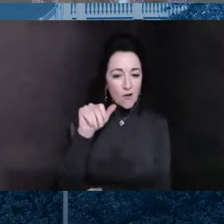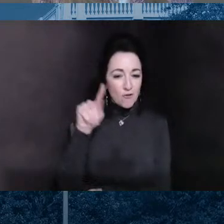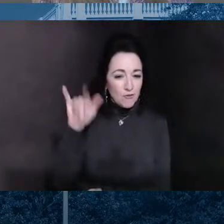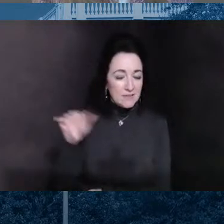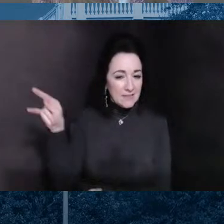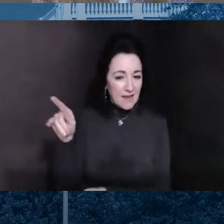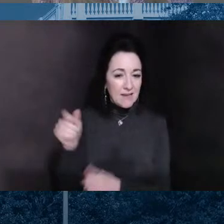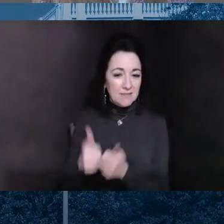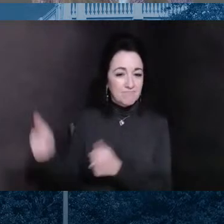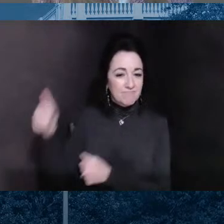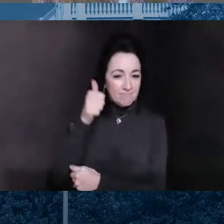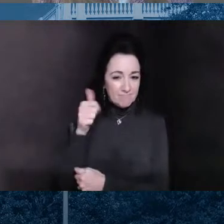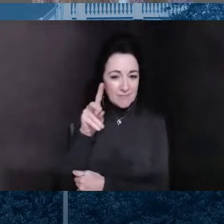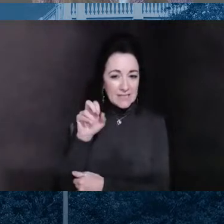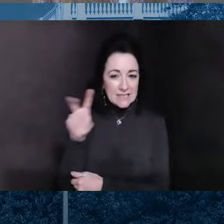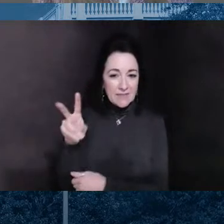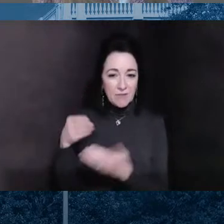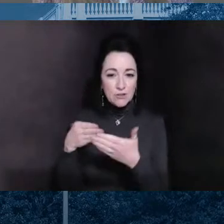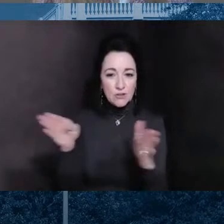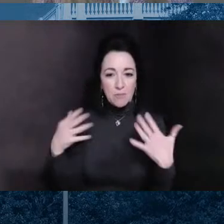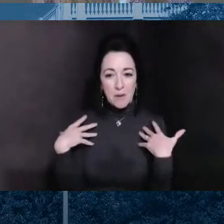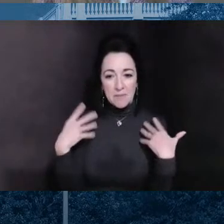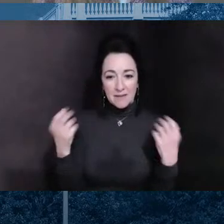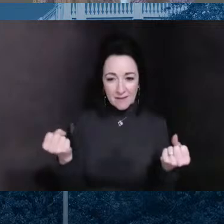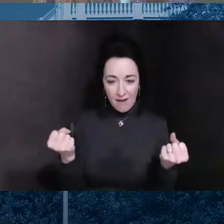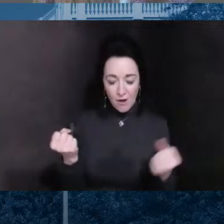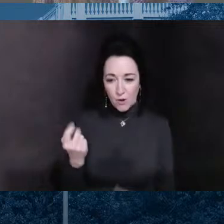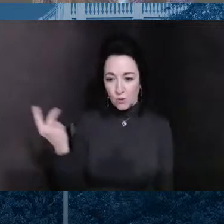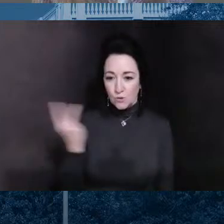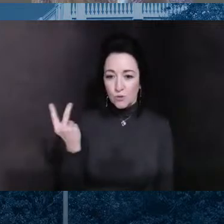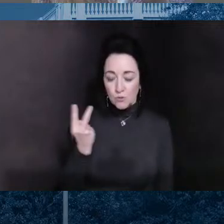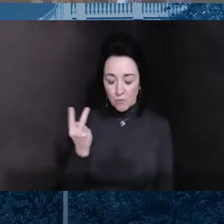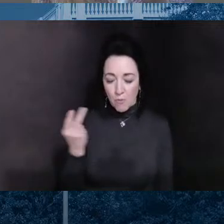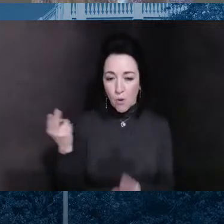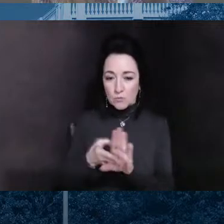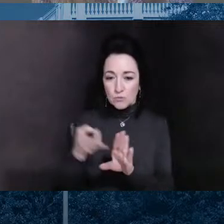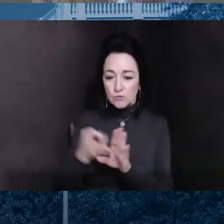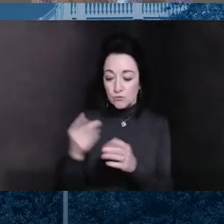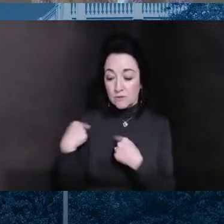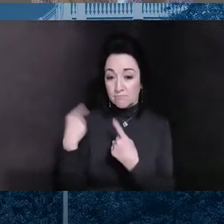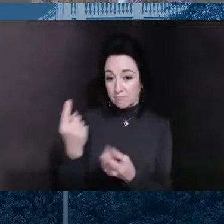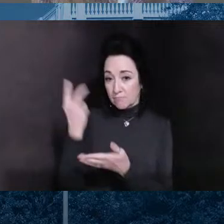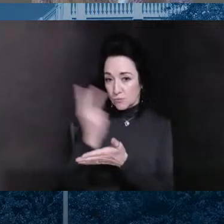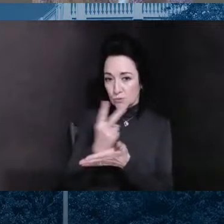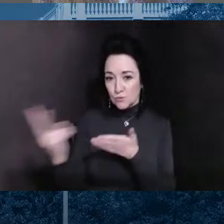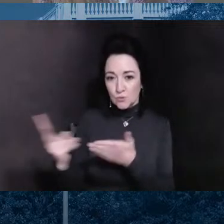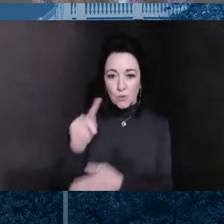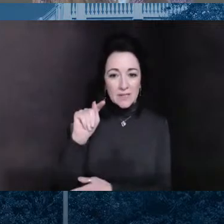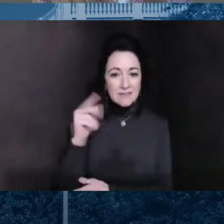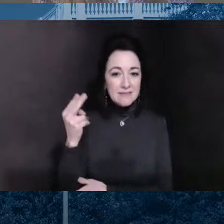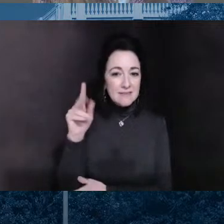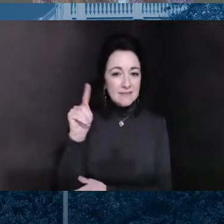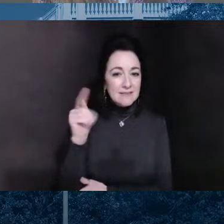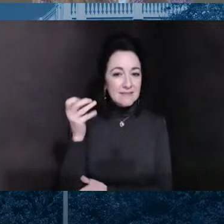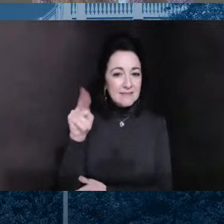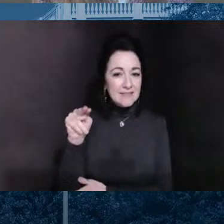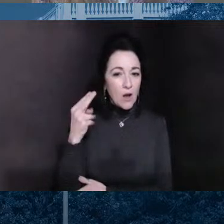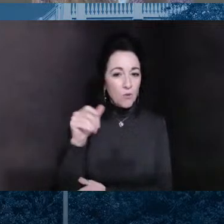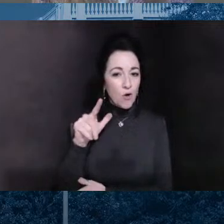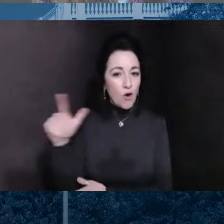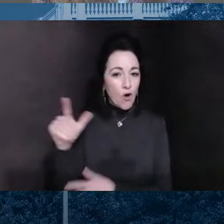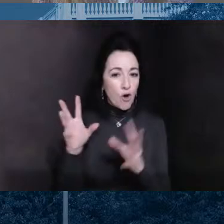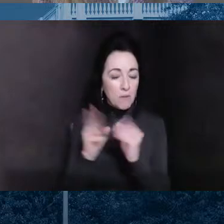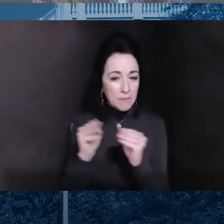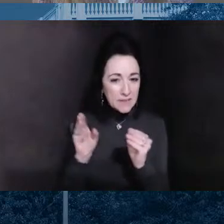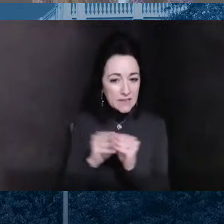Health. It's great to see her again. She and I had a couple town hall meetings the last 2 weeks instead of the weekly